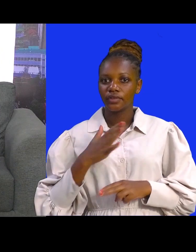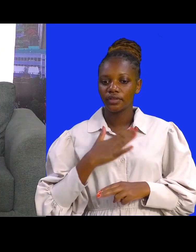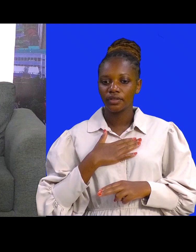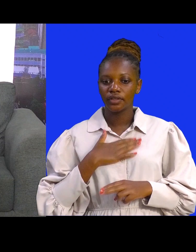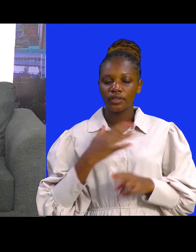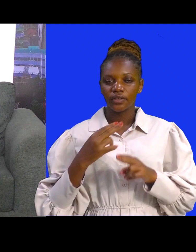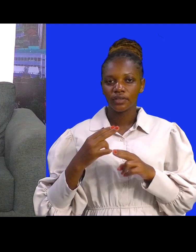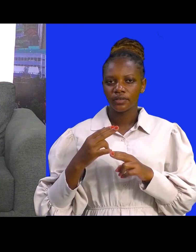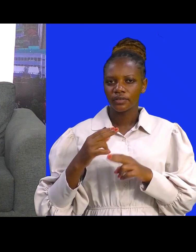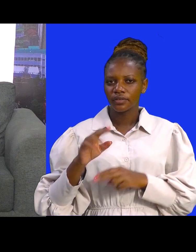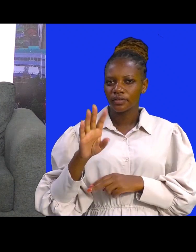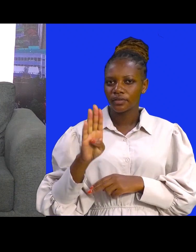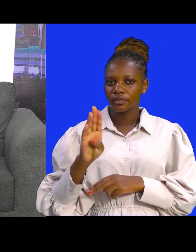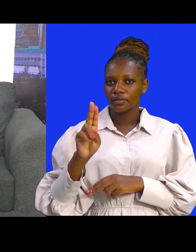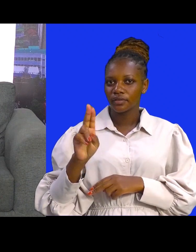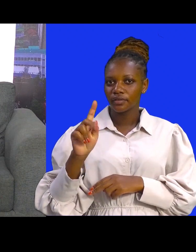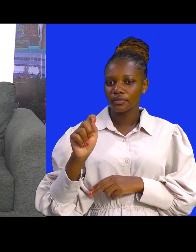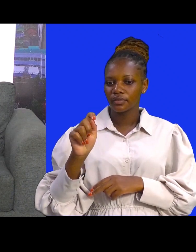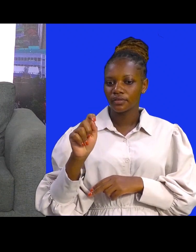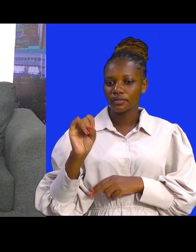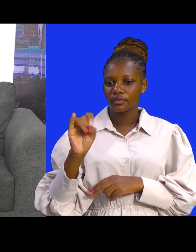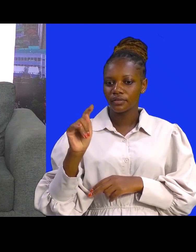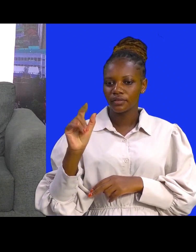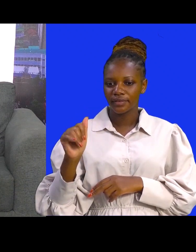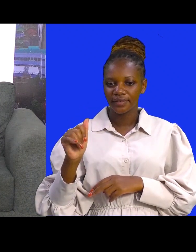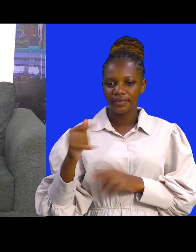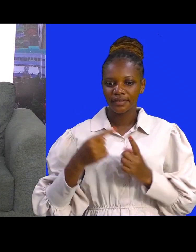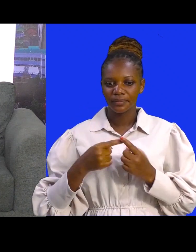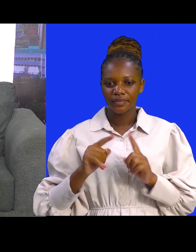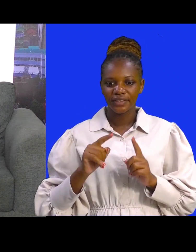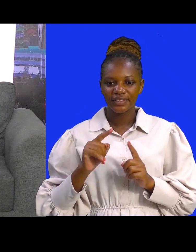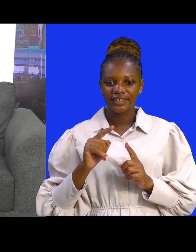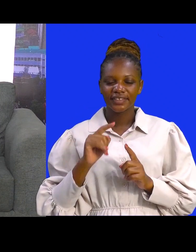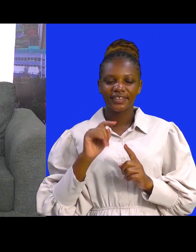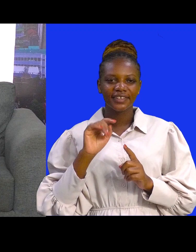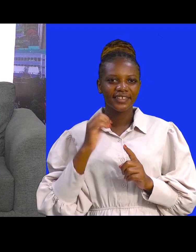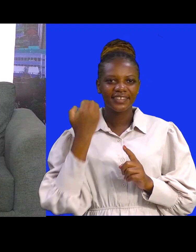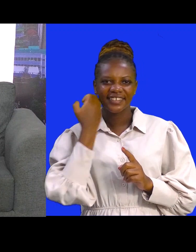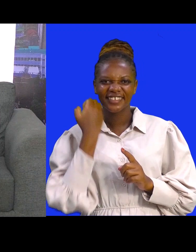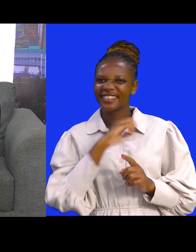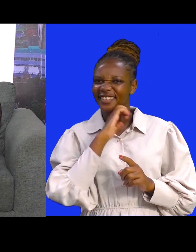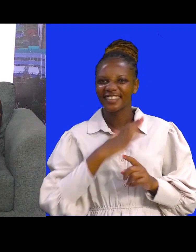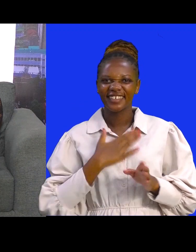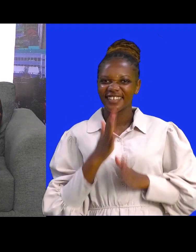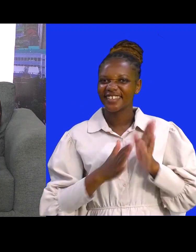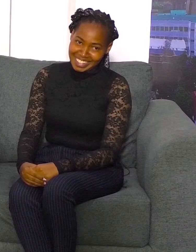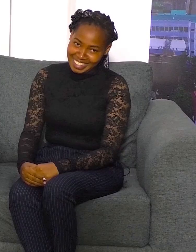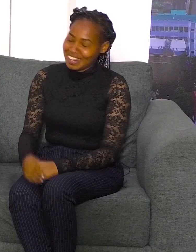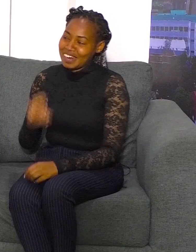So my name is Eddie Butita, but I was given a sign name which is